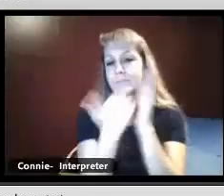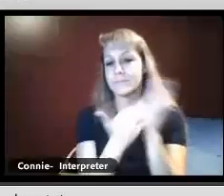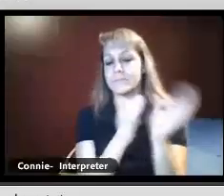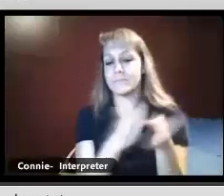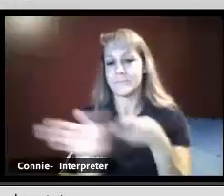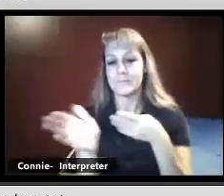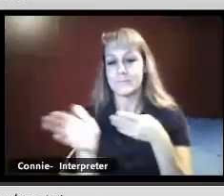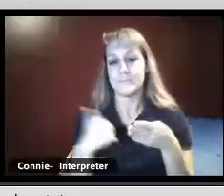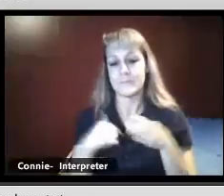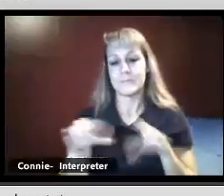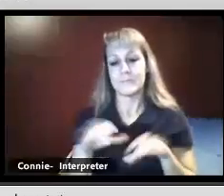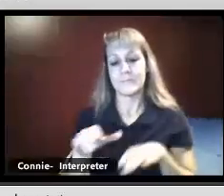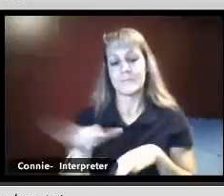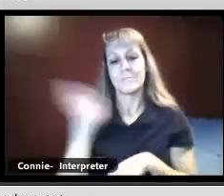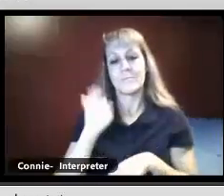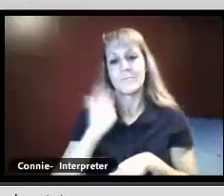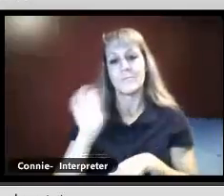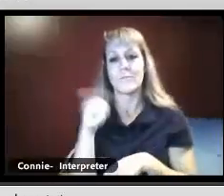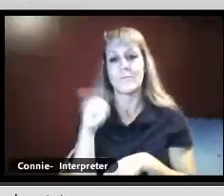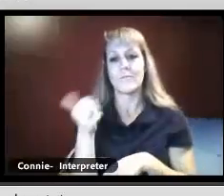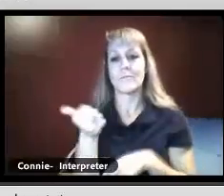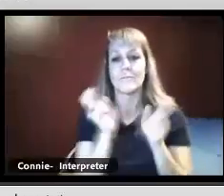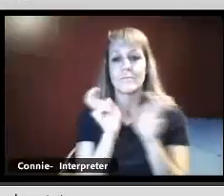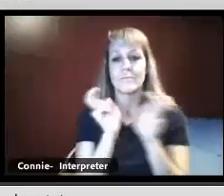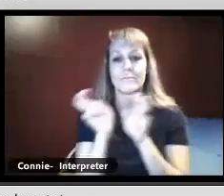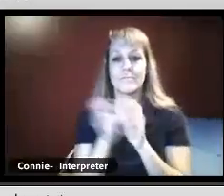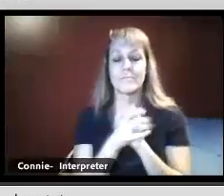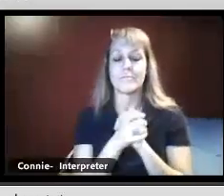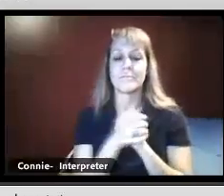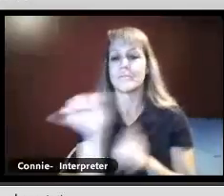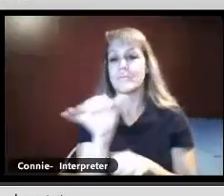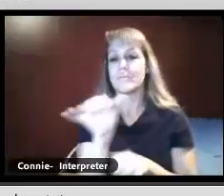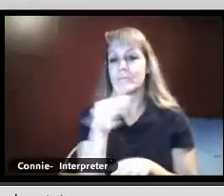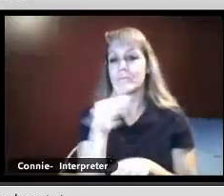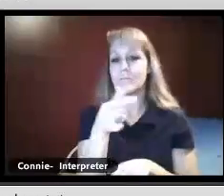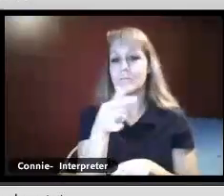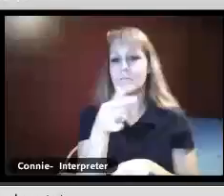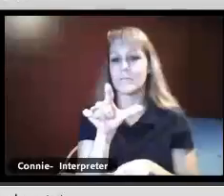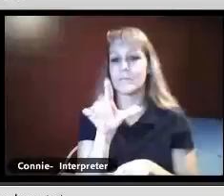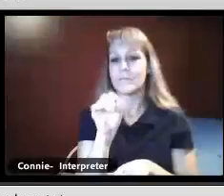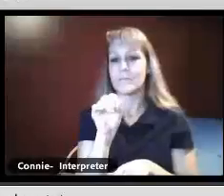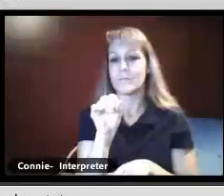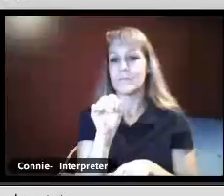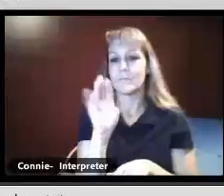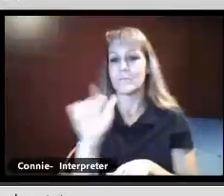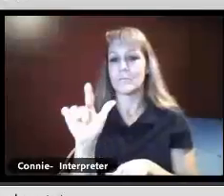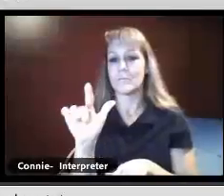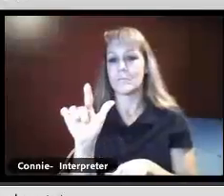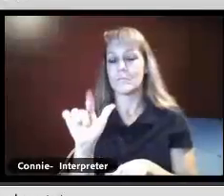a number of other topics, among them global warming.